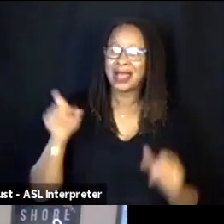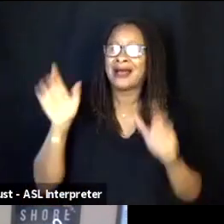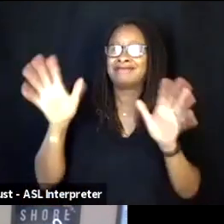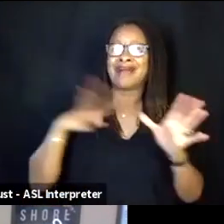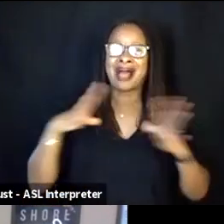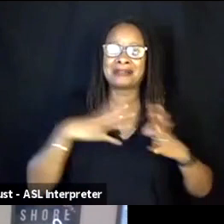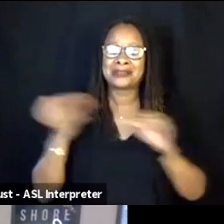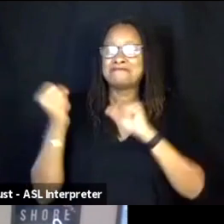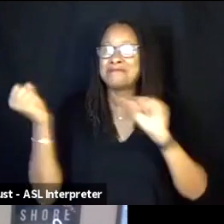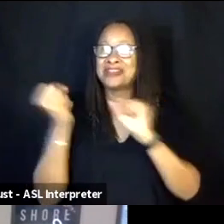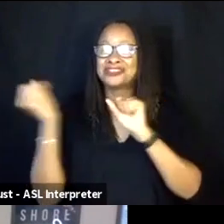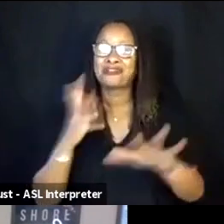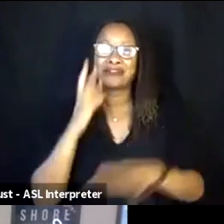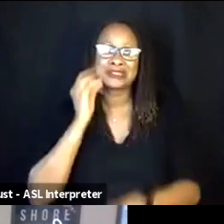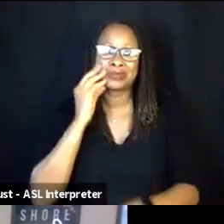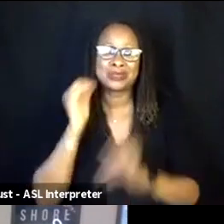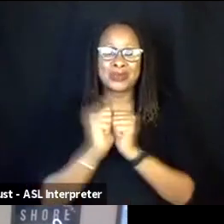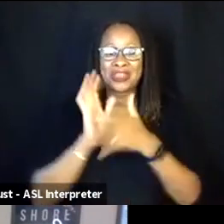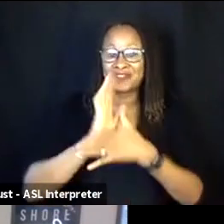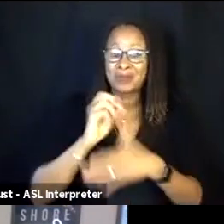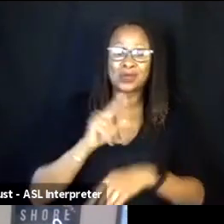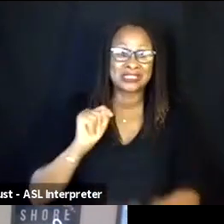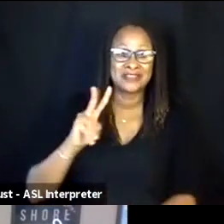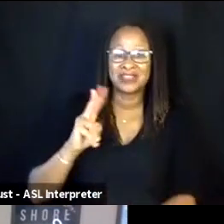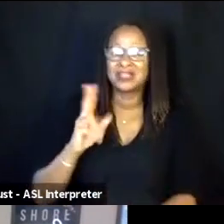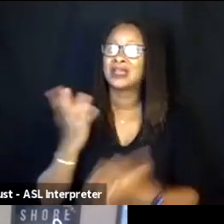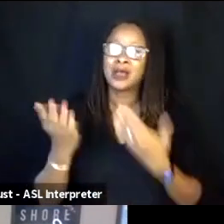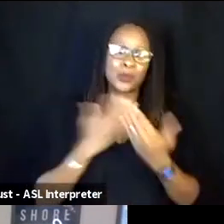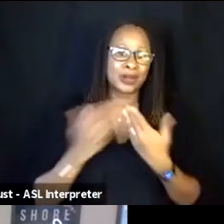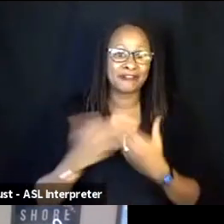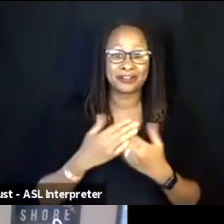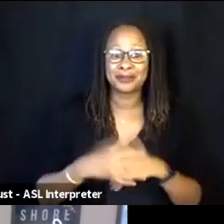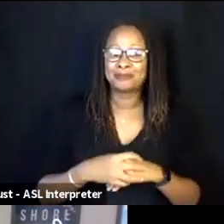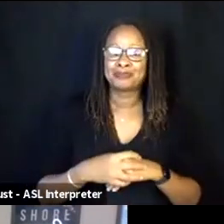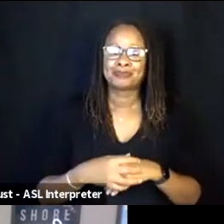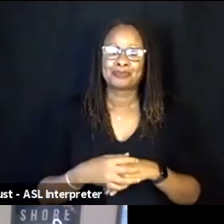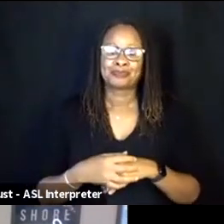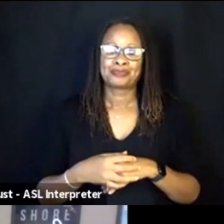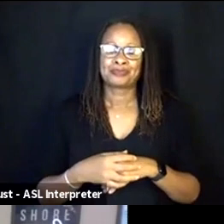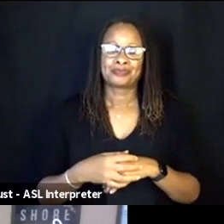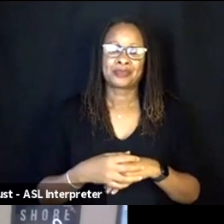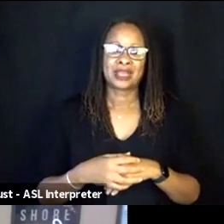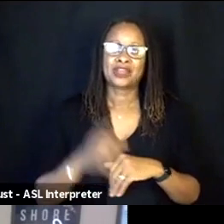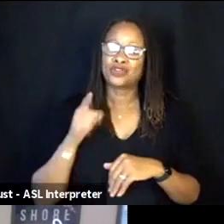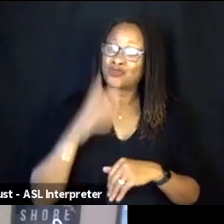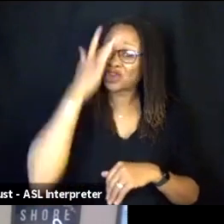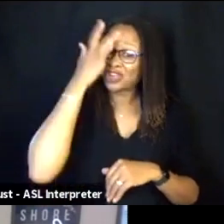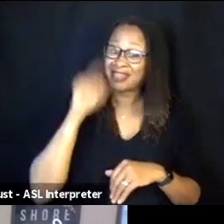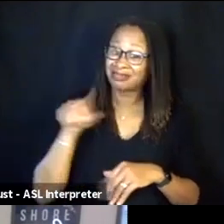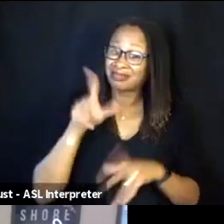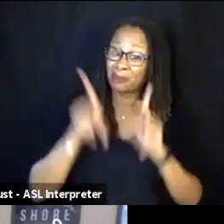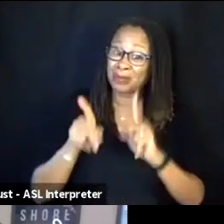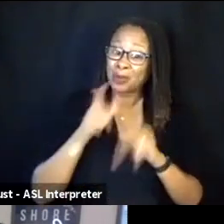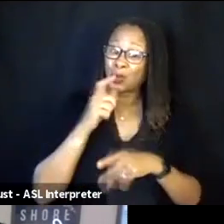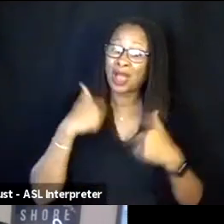magical experience that I had with a film or with a television show or whatever it was, and you forget that these are people who